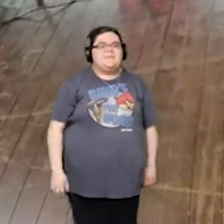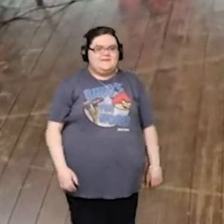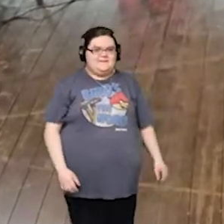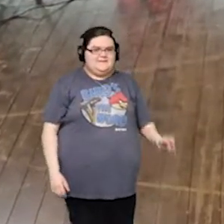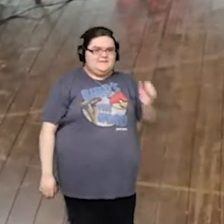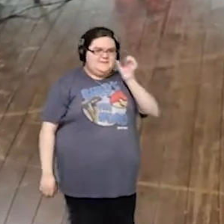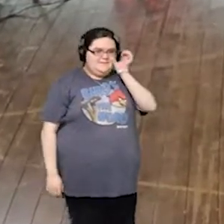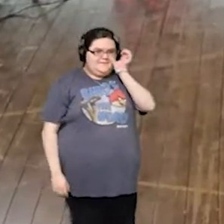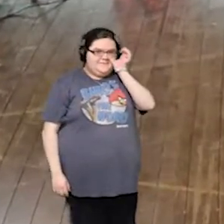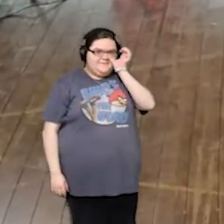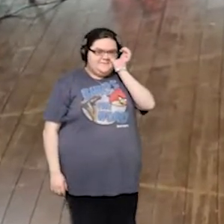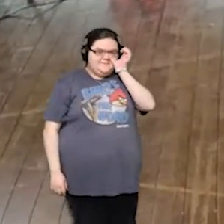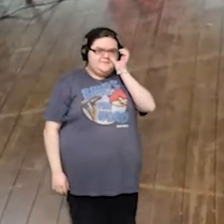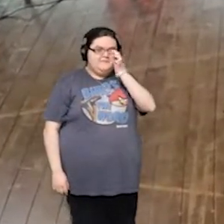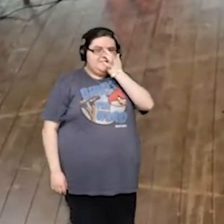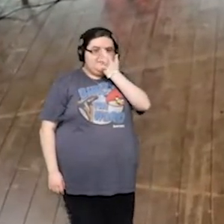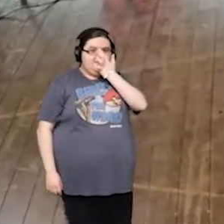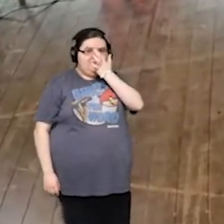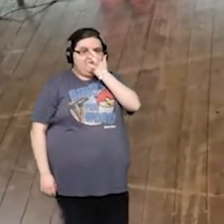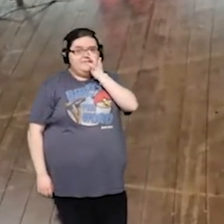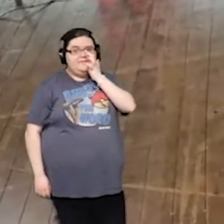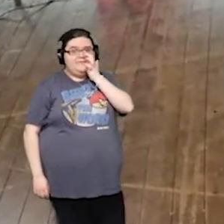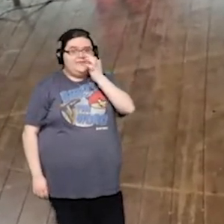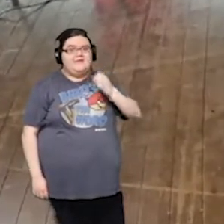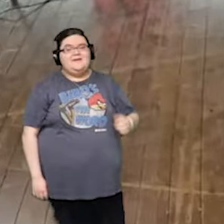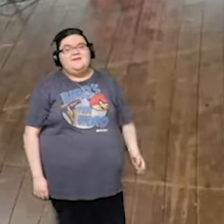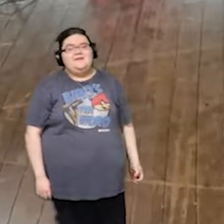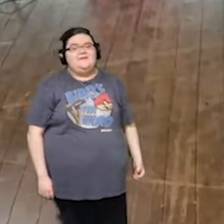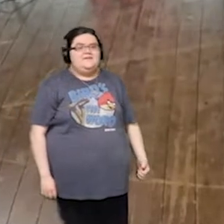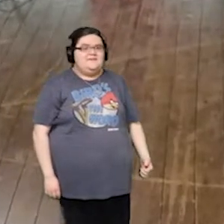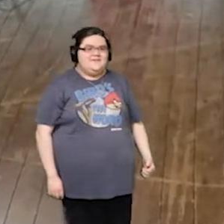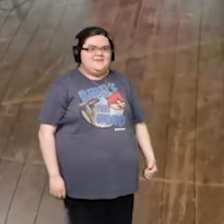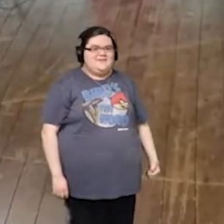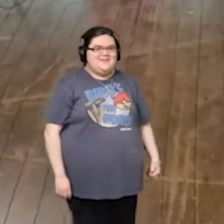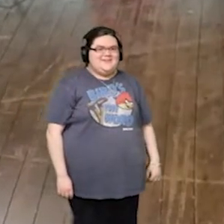Can we do like a test run for me? Okay, so hypothetically, you're about to get in the chair.